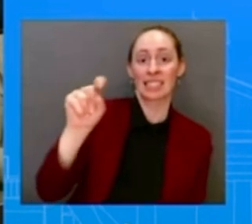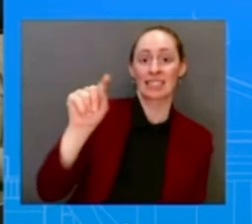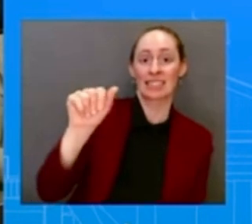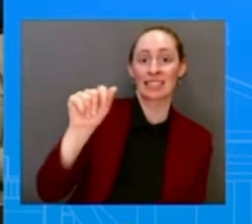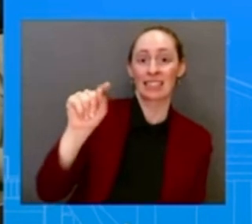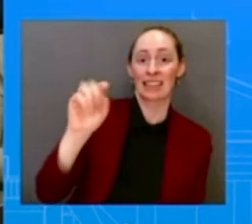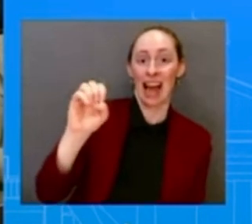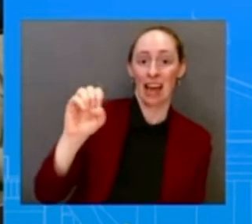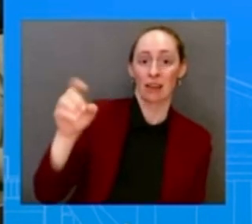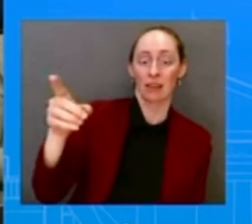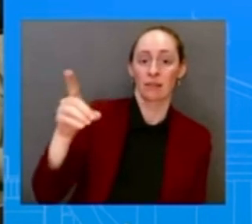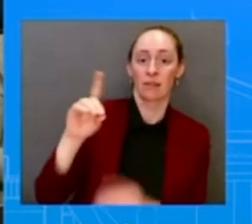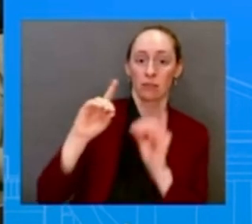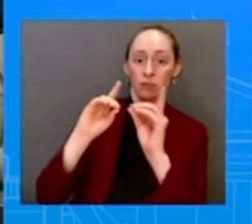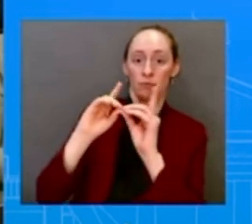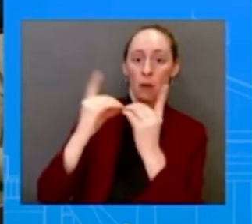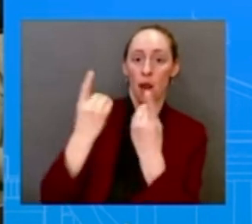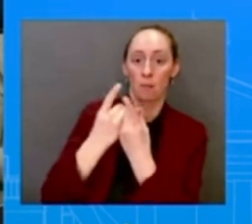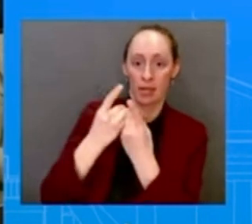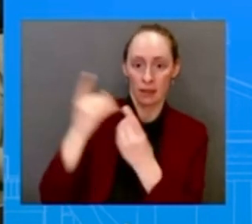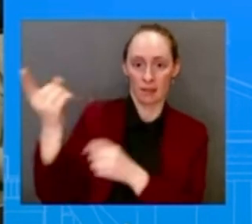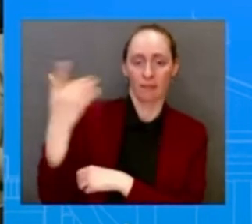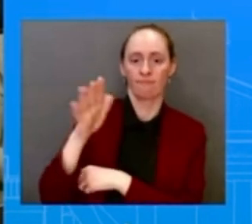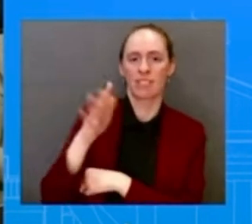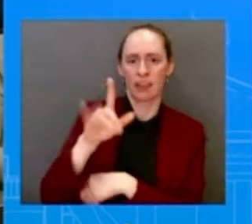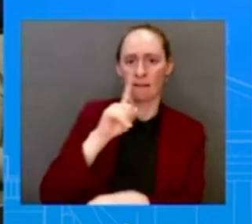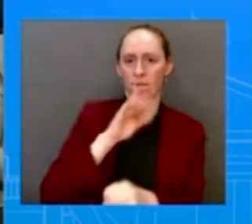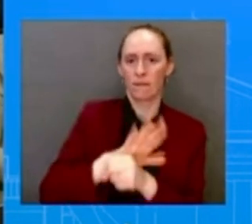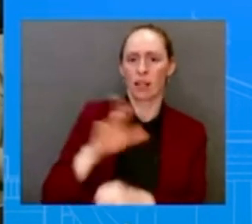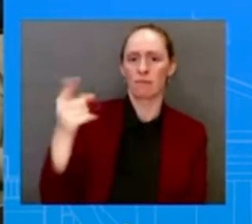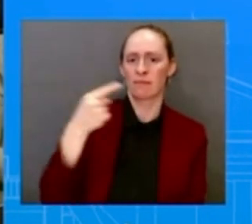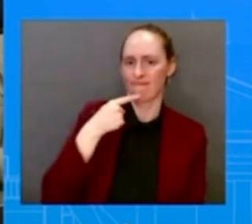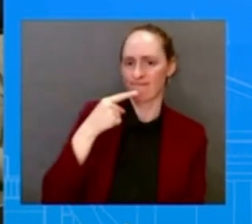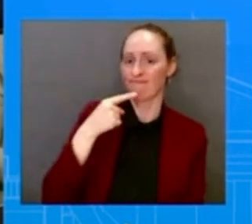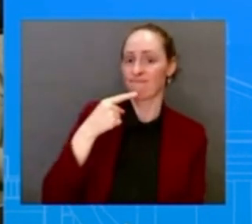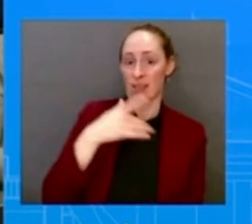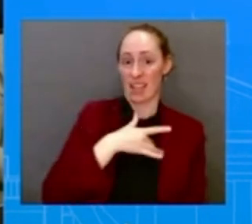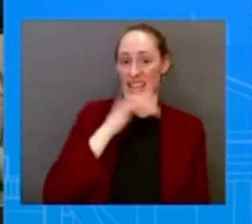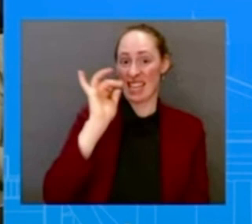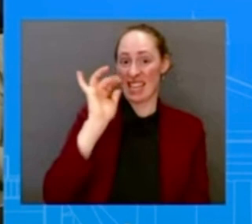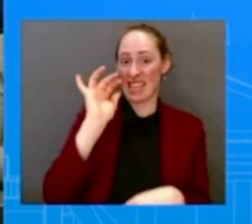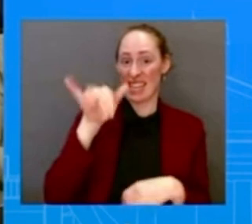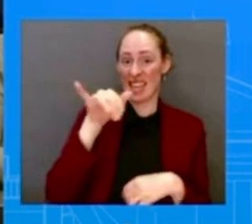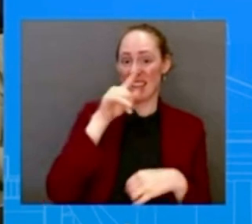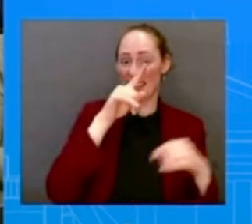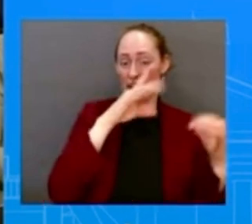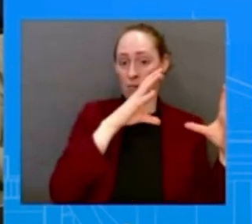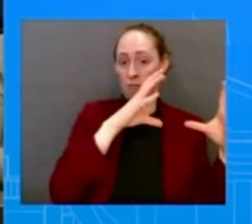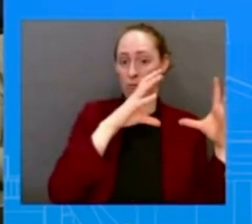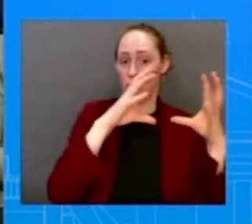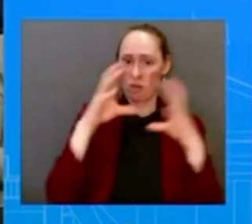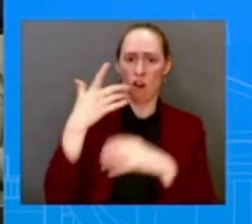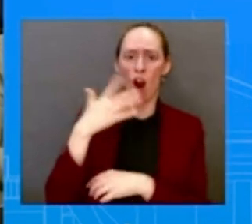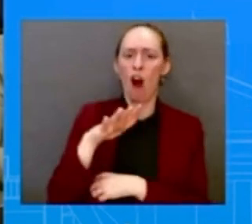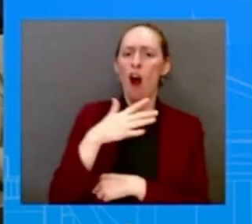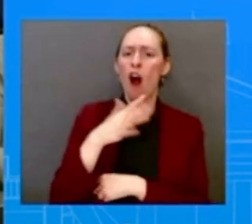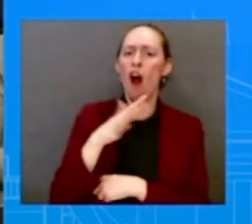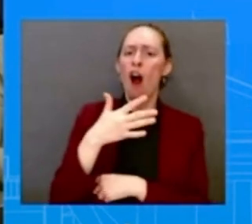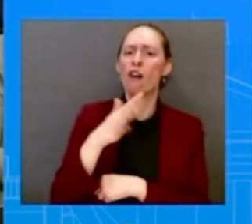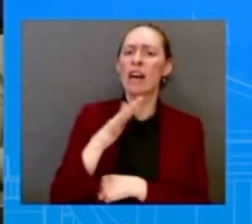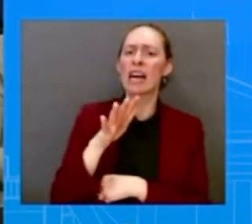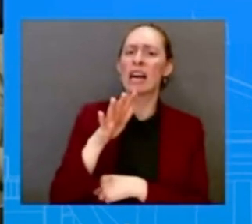40 countries. Considering that fact and this new development today, what's next on a larger diplomatic front? The